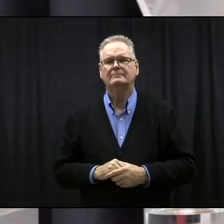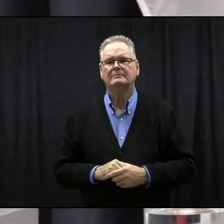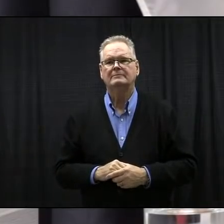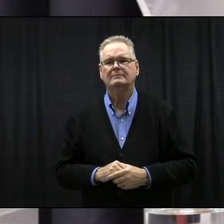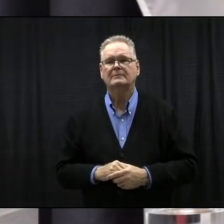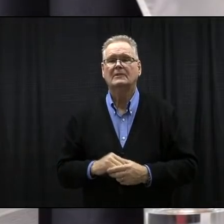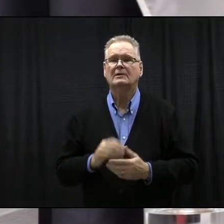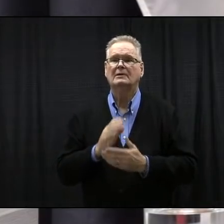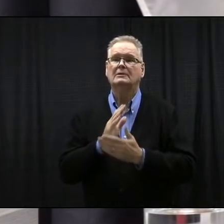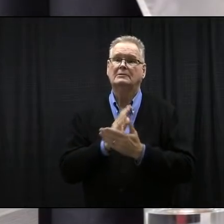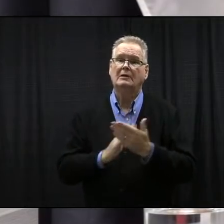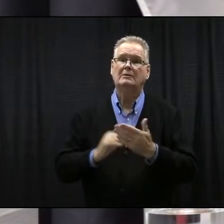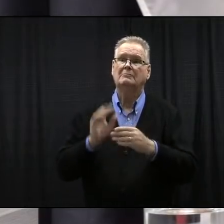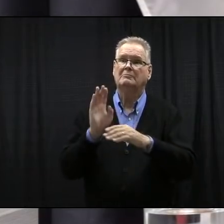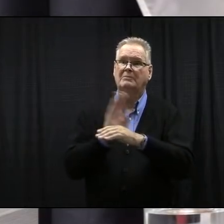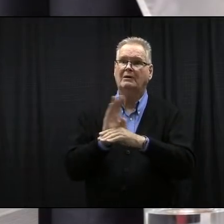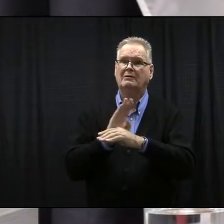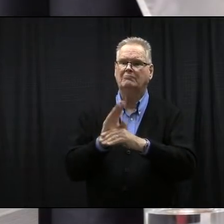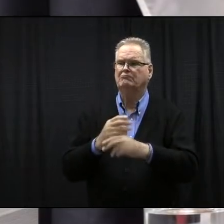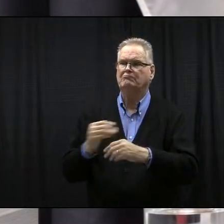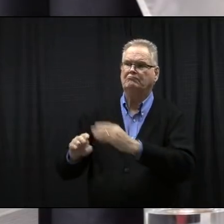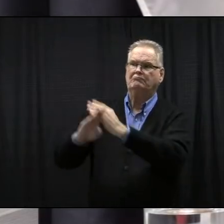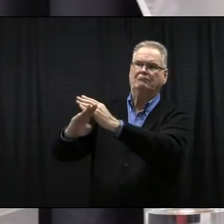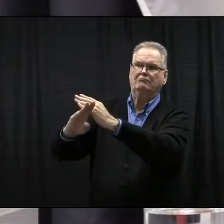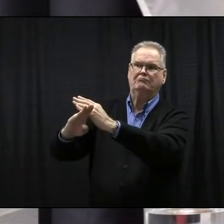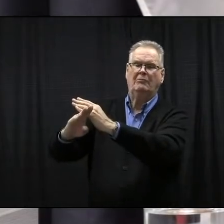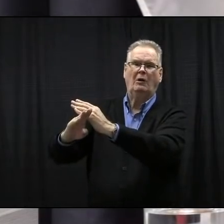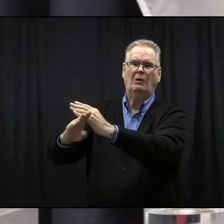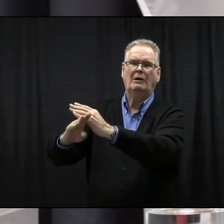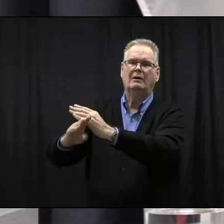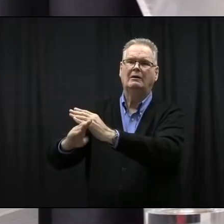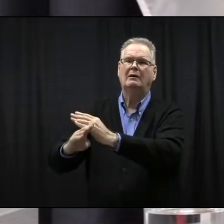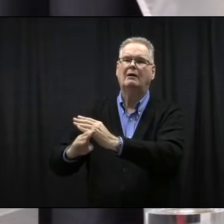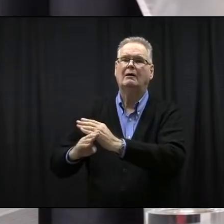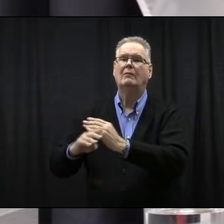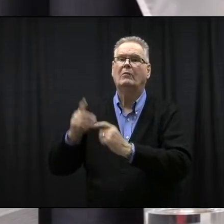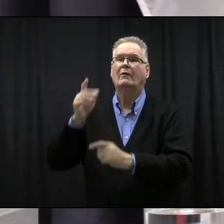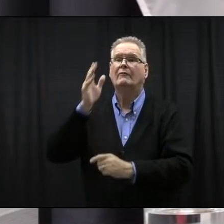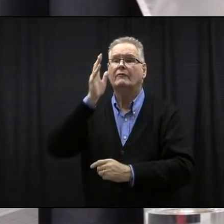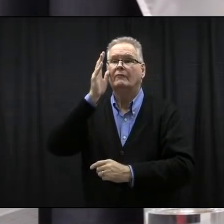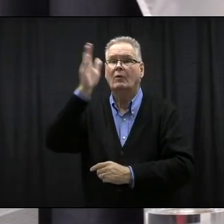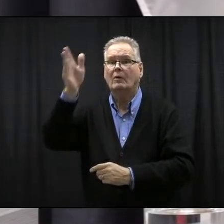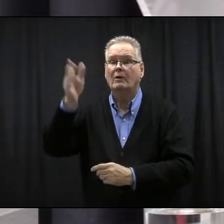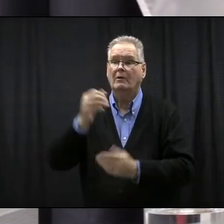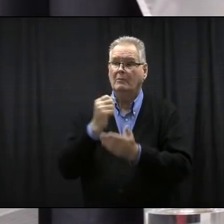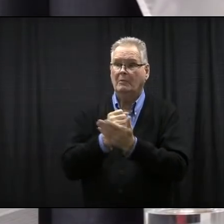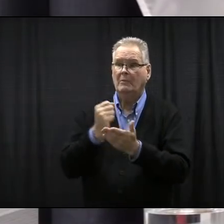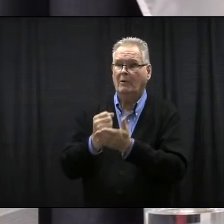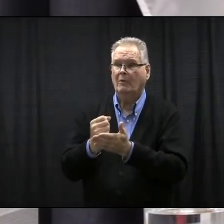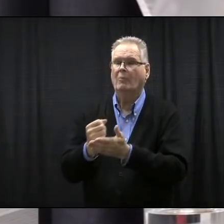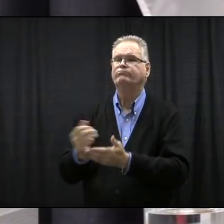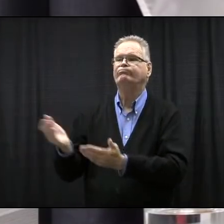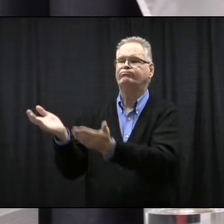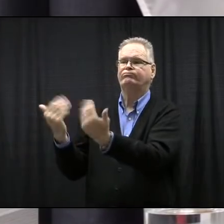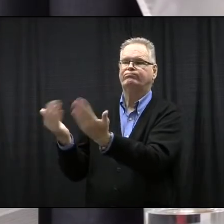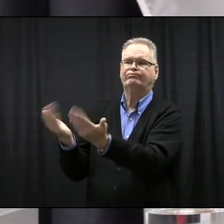open. Those criteria will be worked out and will be available by the time the vaccine